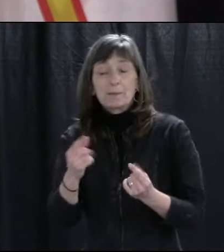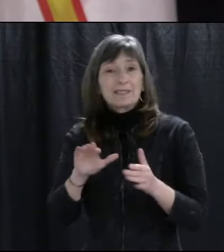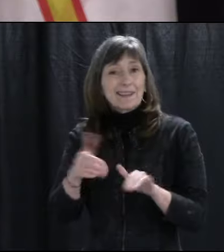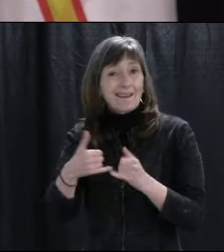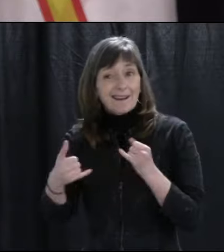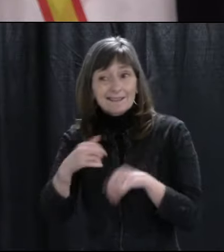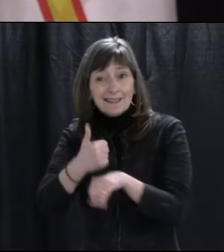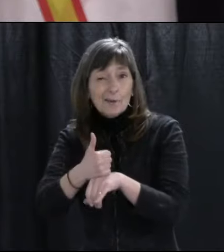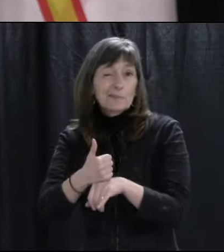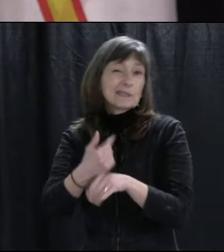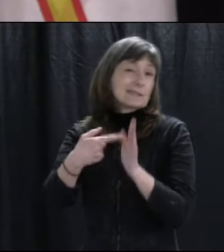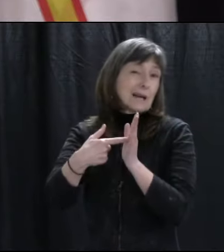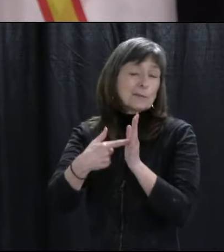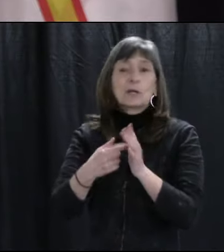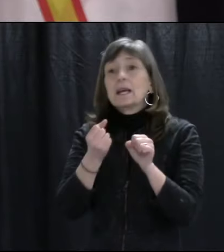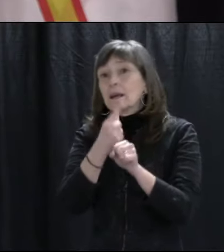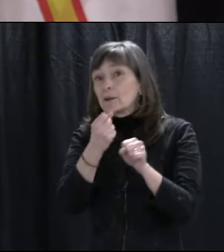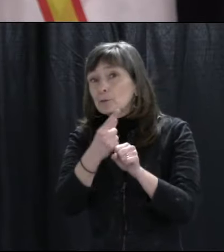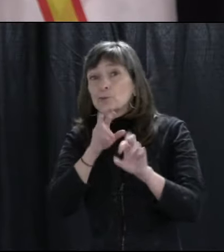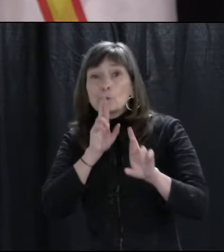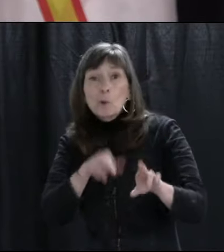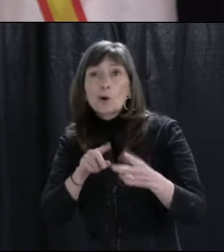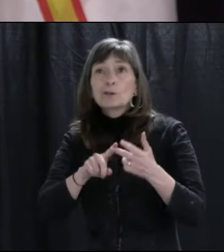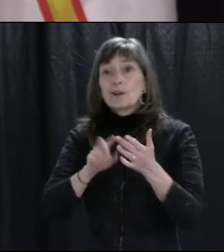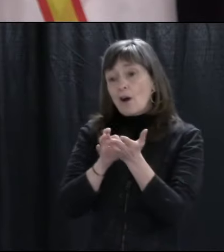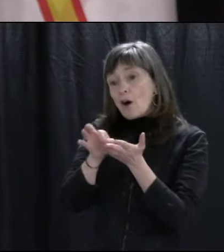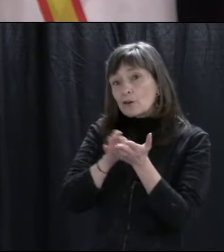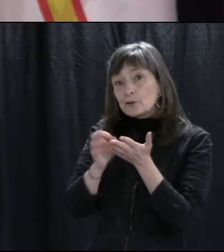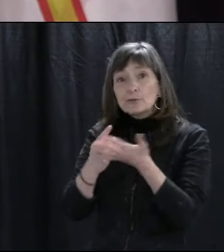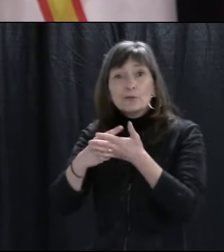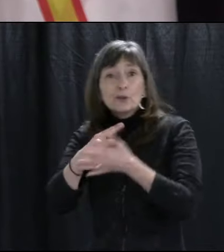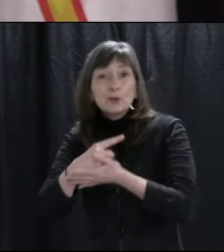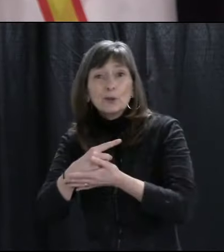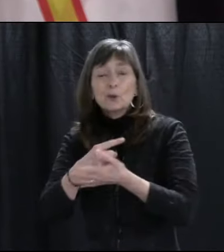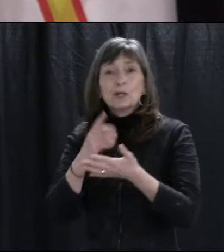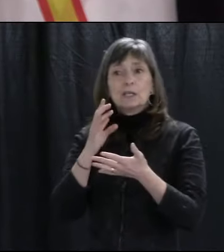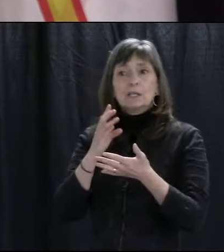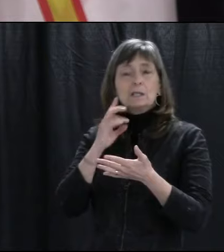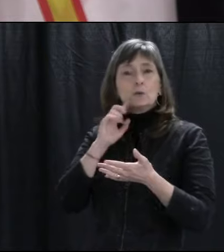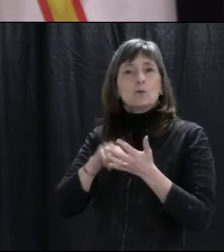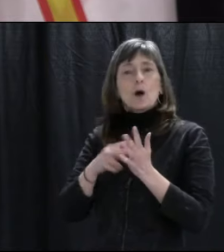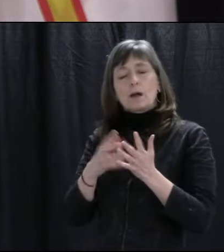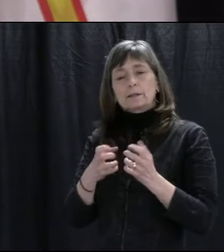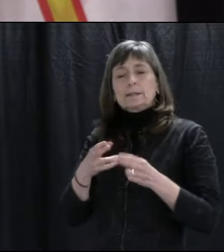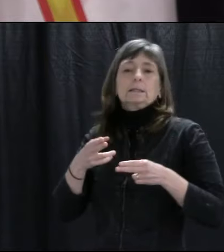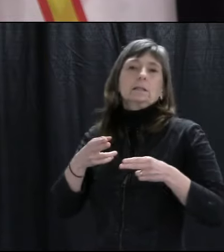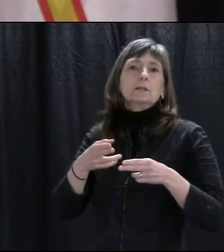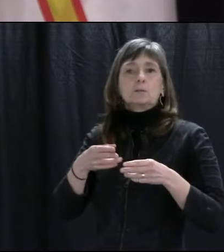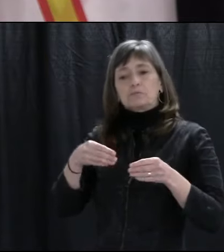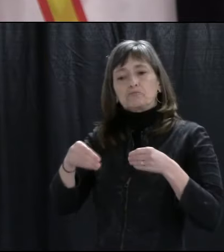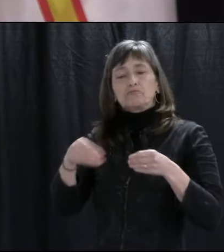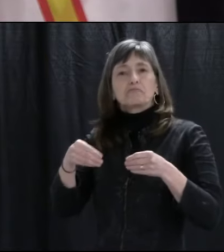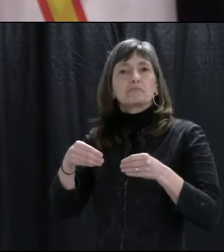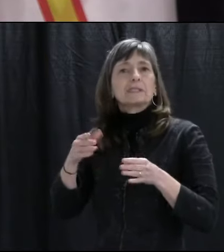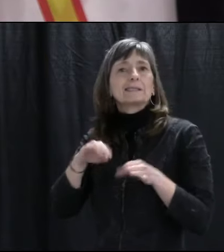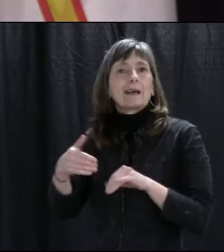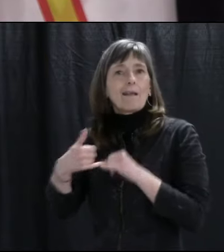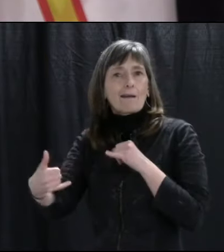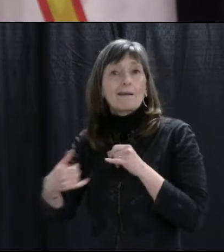as simply as an annual report or audit reviews. Now, we're not looking for this to be endless without an expiry date. This will be a